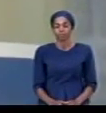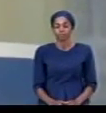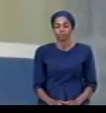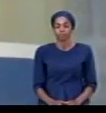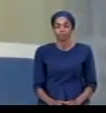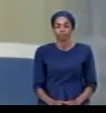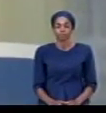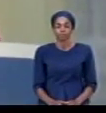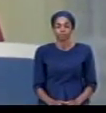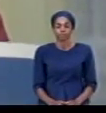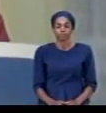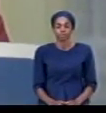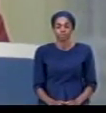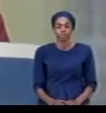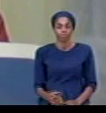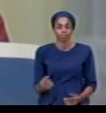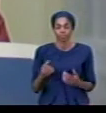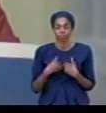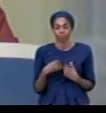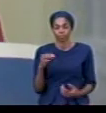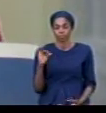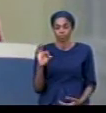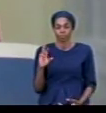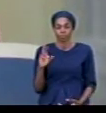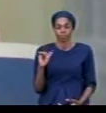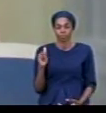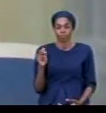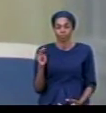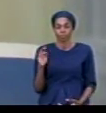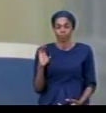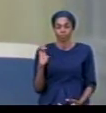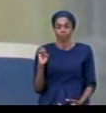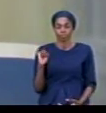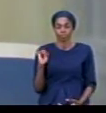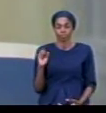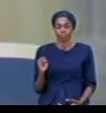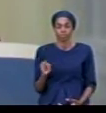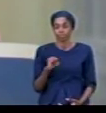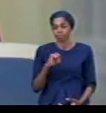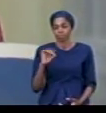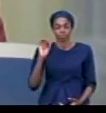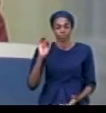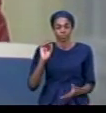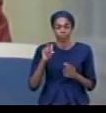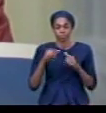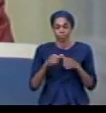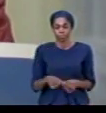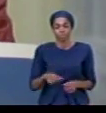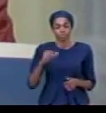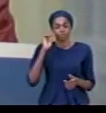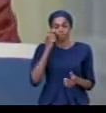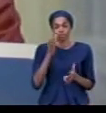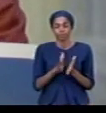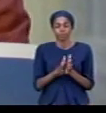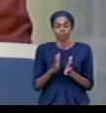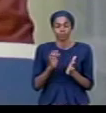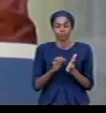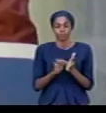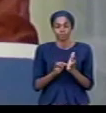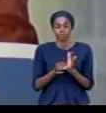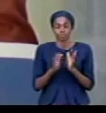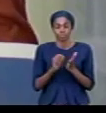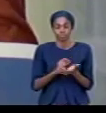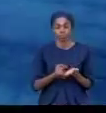Mr. Francis ESV, permanent secretary, special duty, Office of the Secretary to the